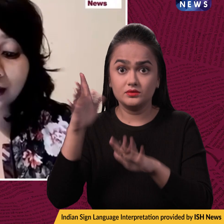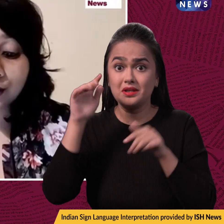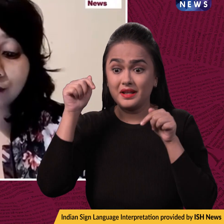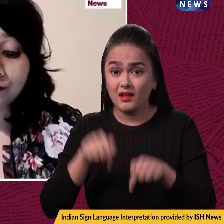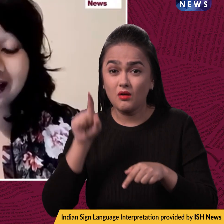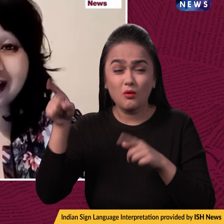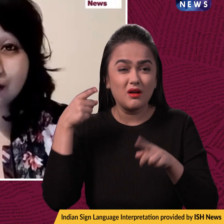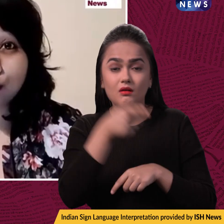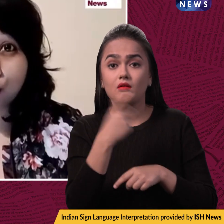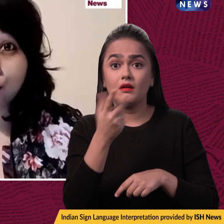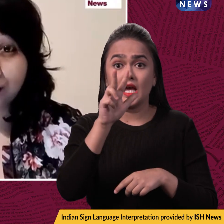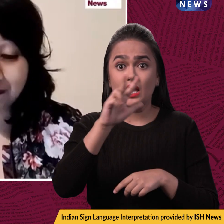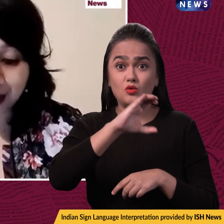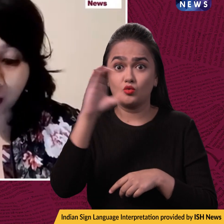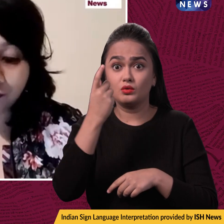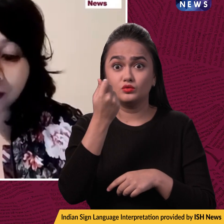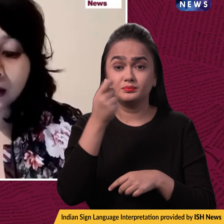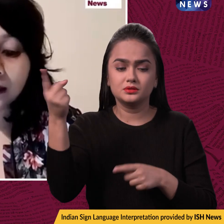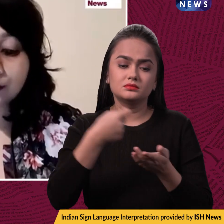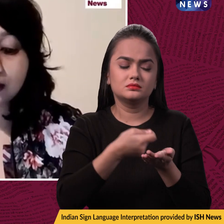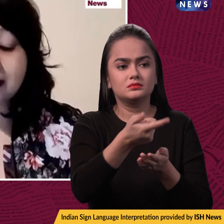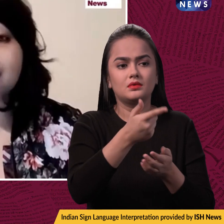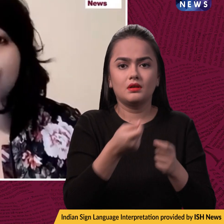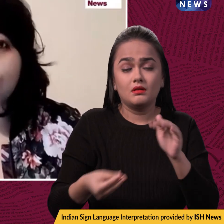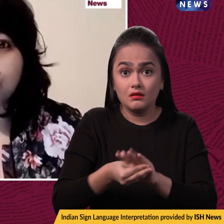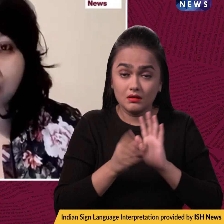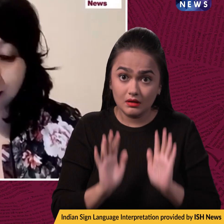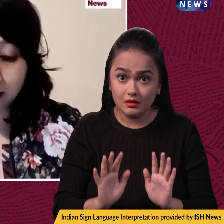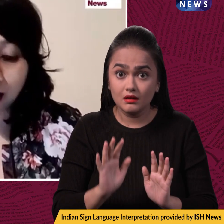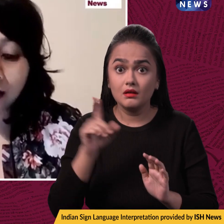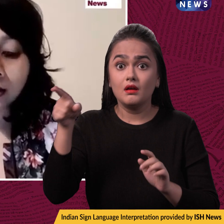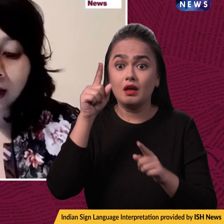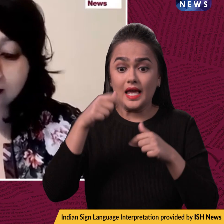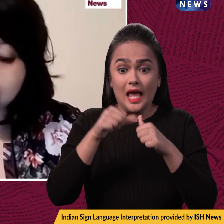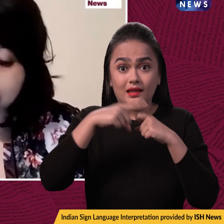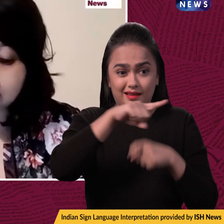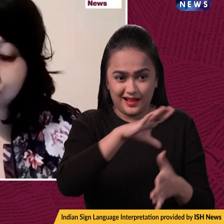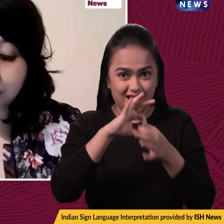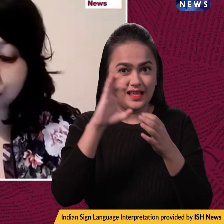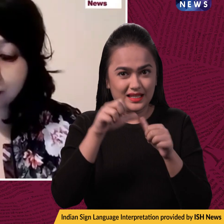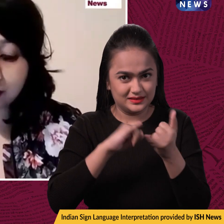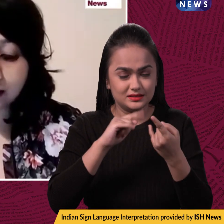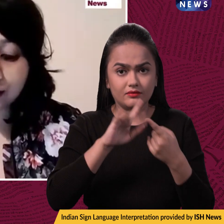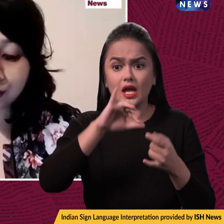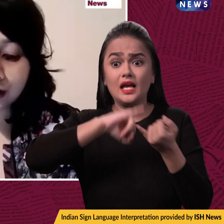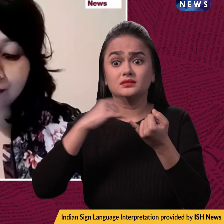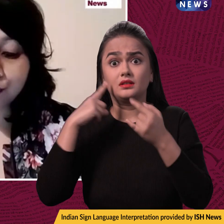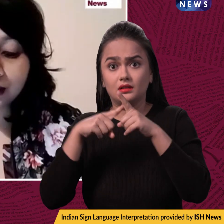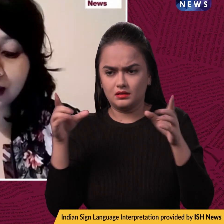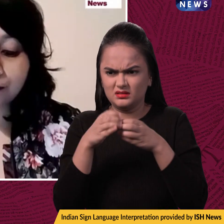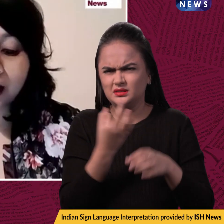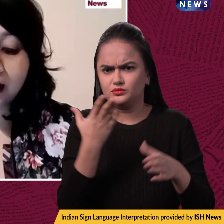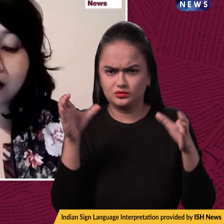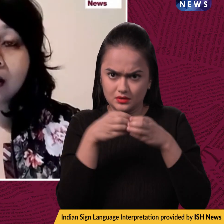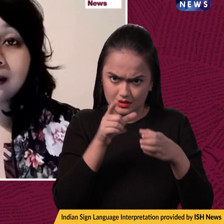after allegations of an 8 crore rupee payoff linked to the case involving Aryan Khan. An SIT or Special Investigation Team